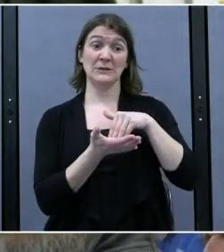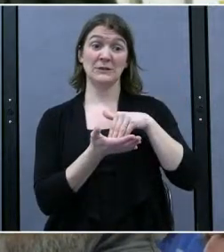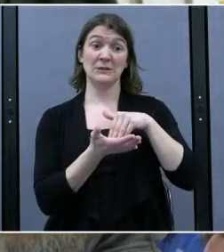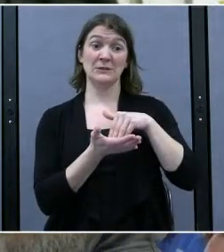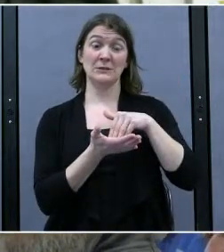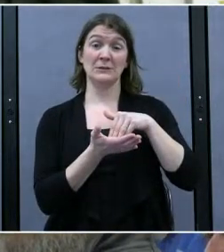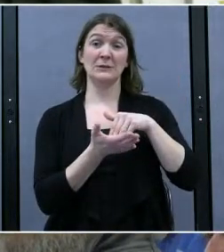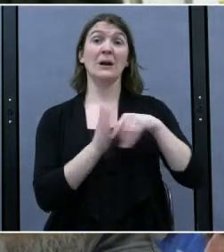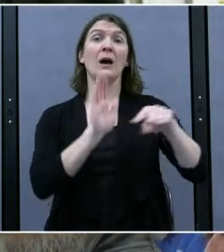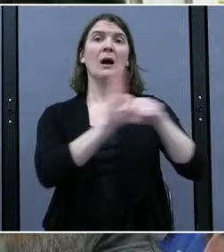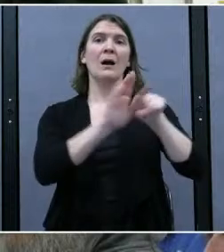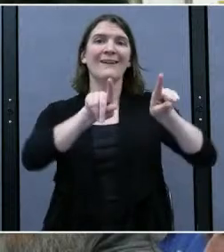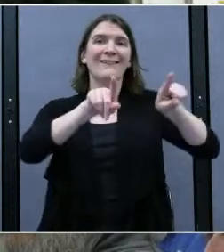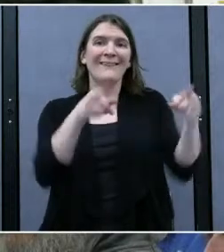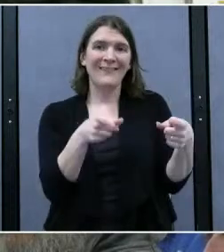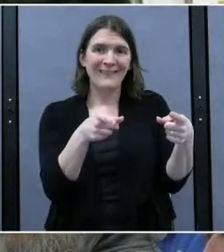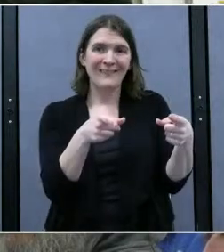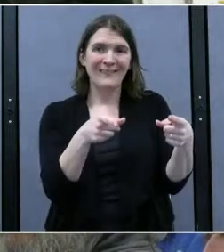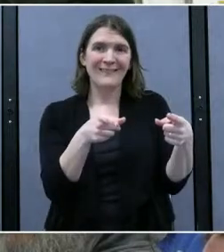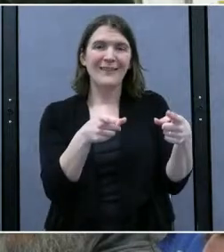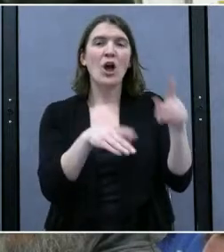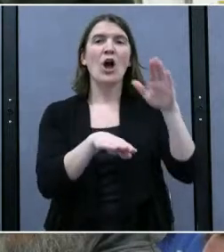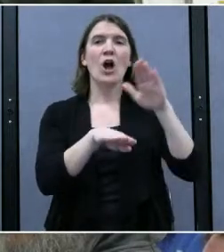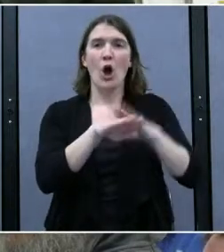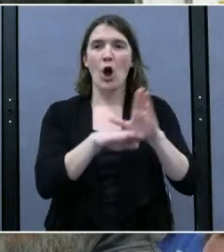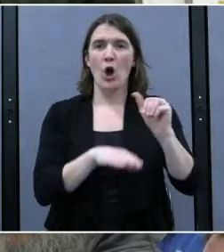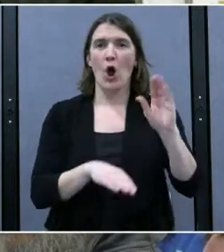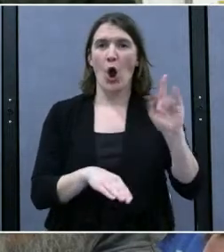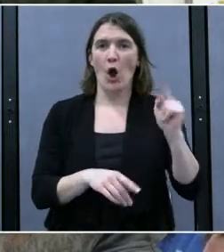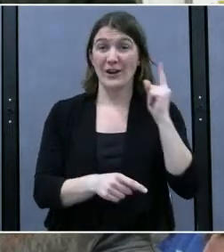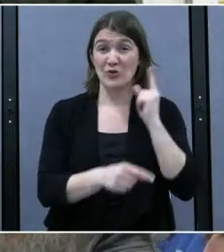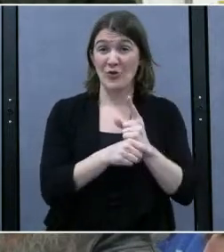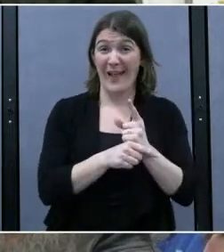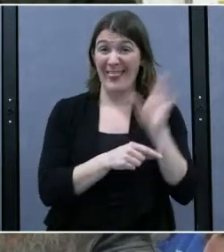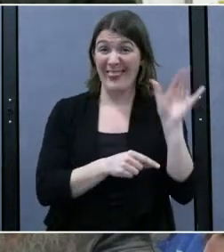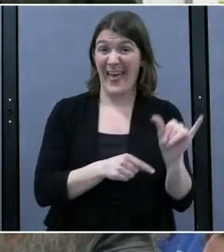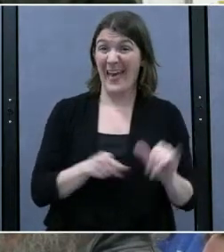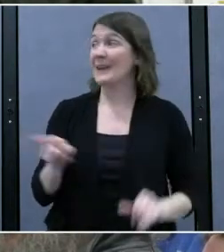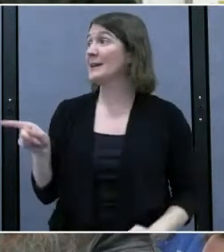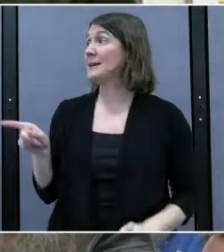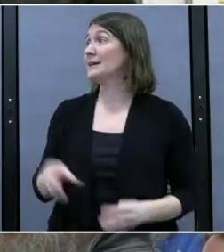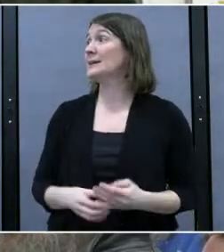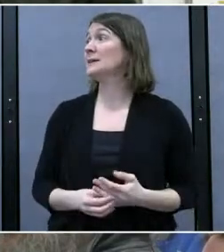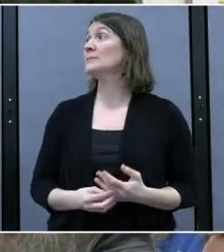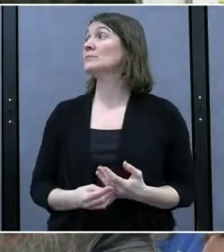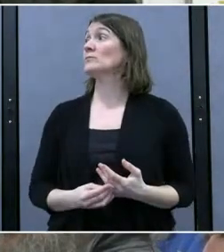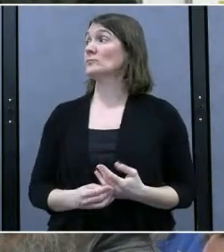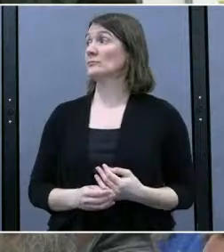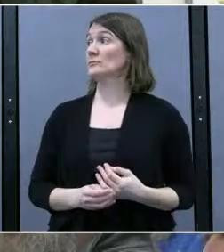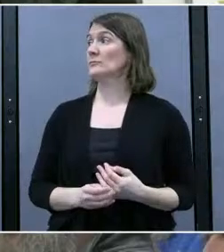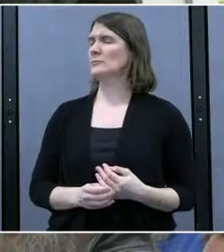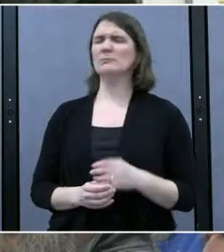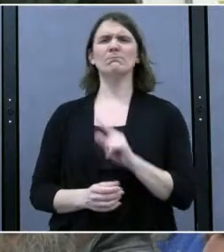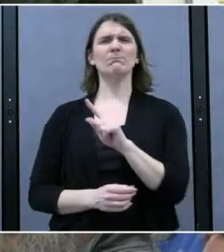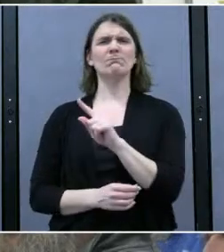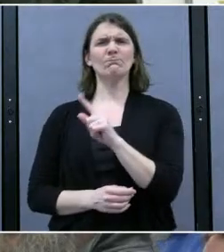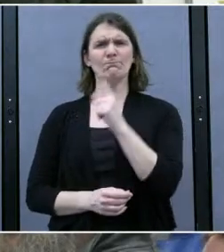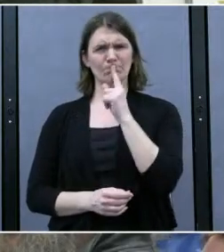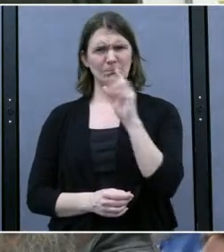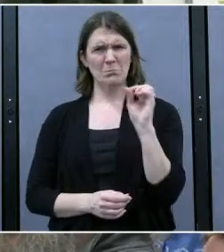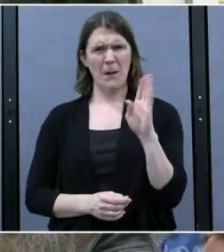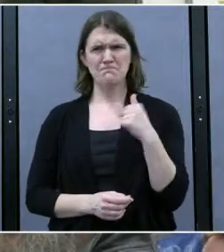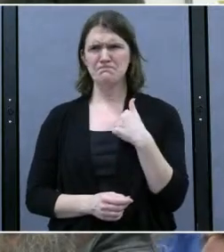$850,000 deficit when the books get audited next year, correct? I'm not sure I follow